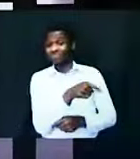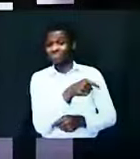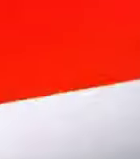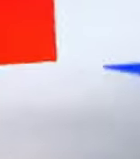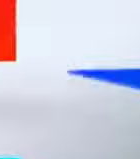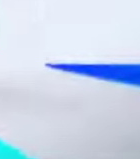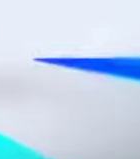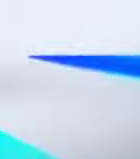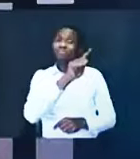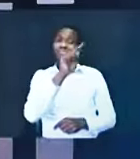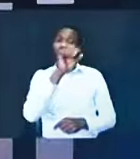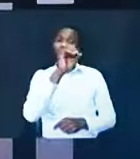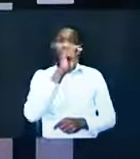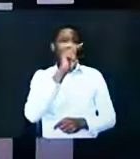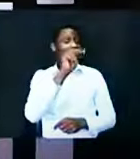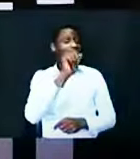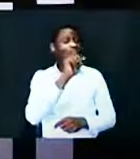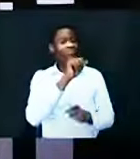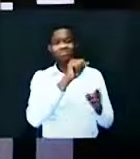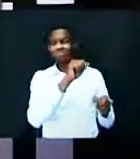they never stopped chasing Paul.